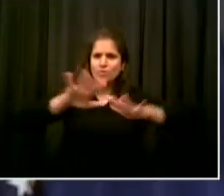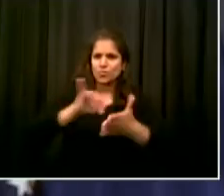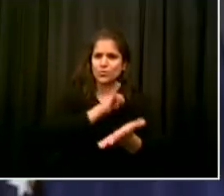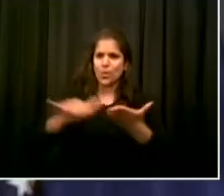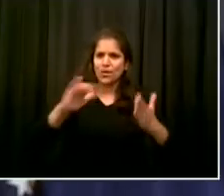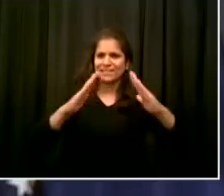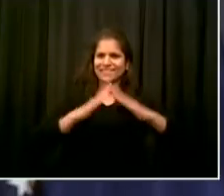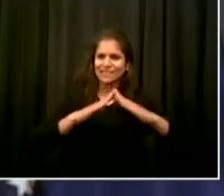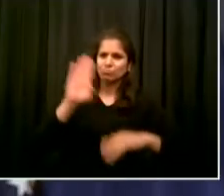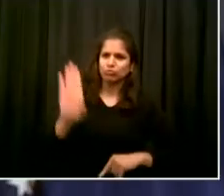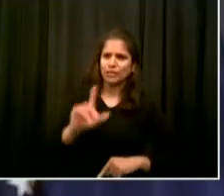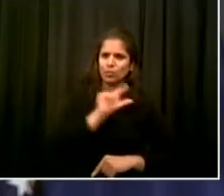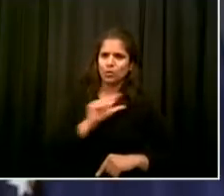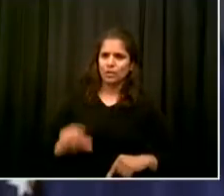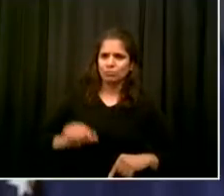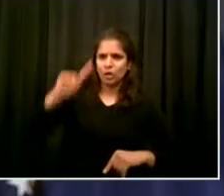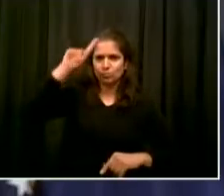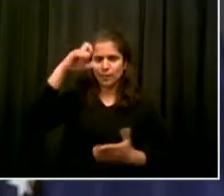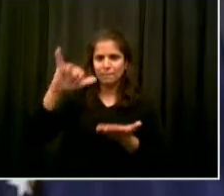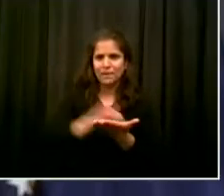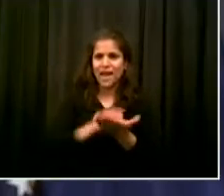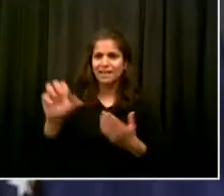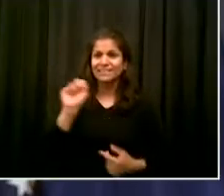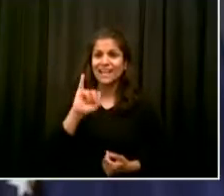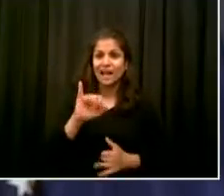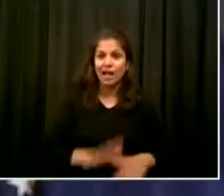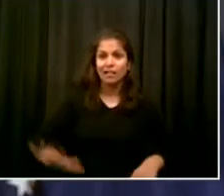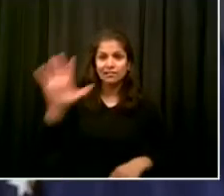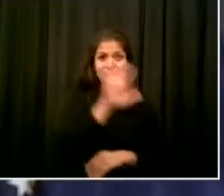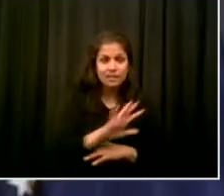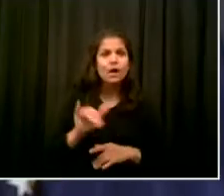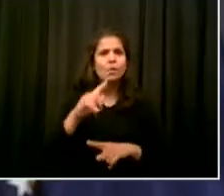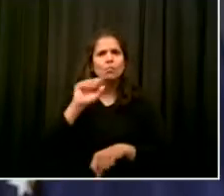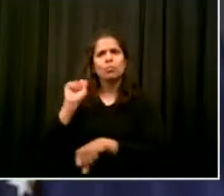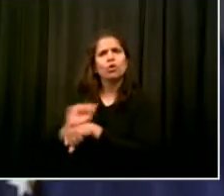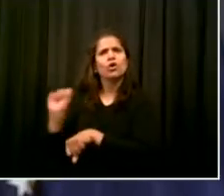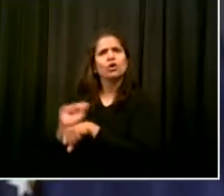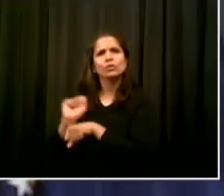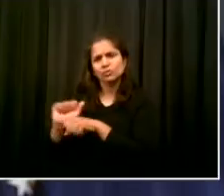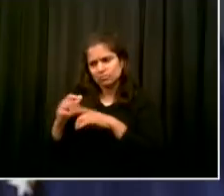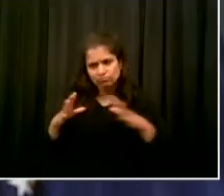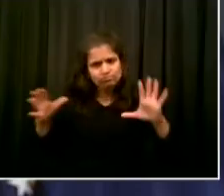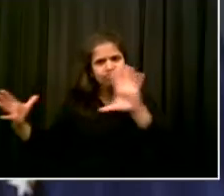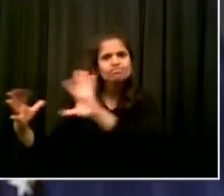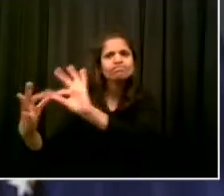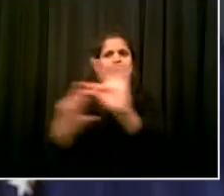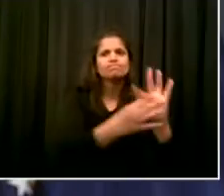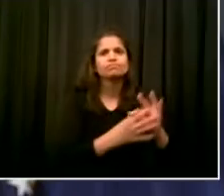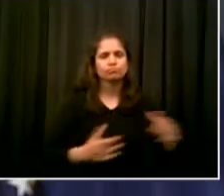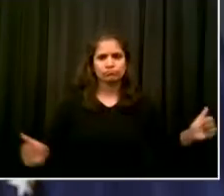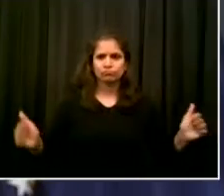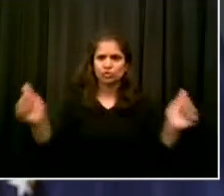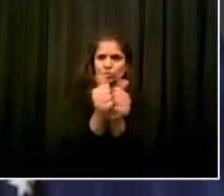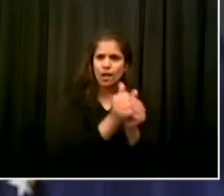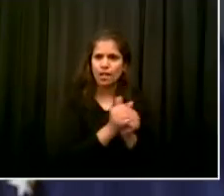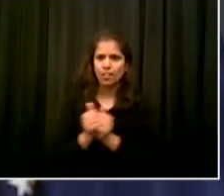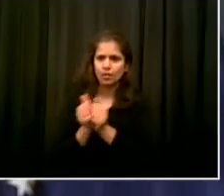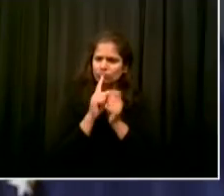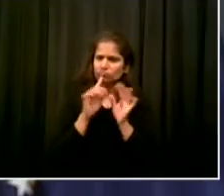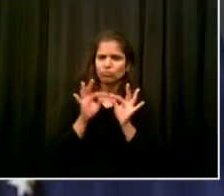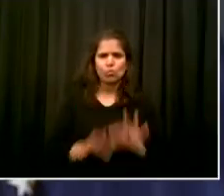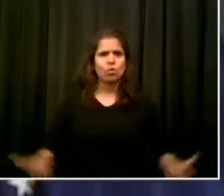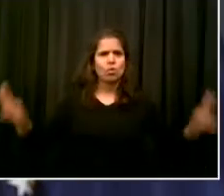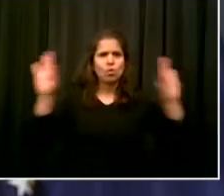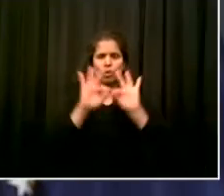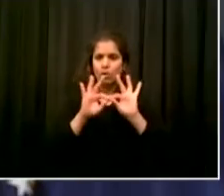these groups in advance. This is work that we've all done. It wasn't by accident or by chance. And to dismiss the